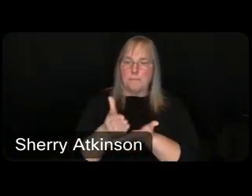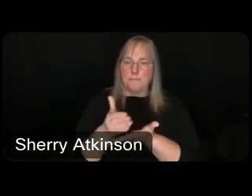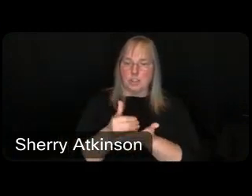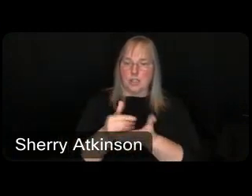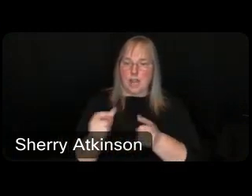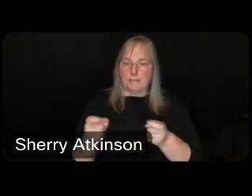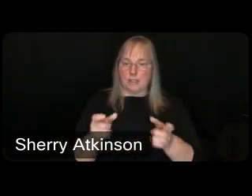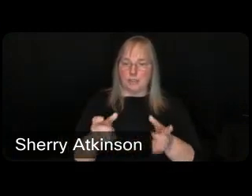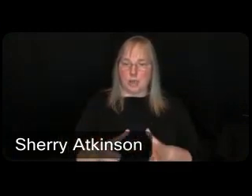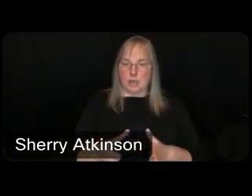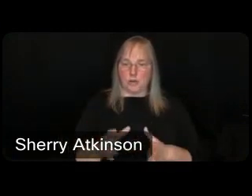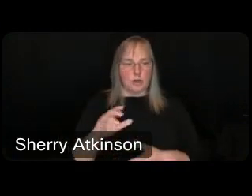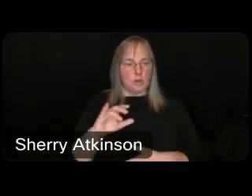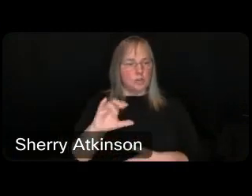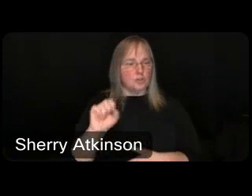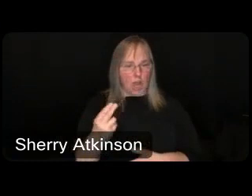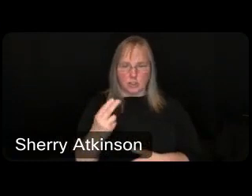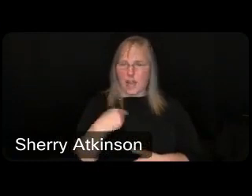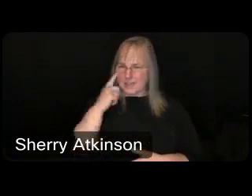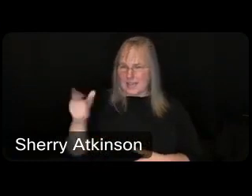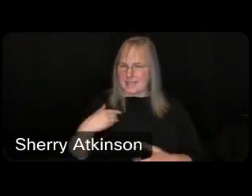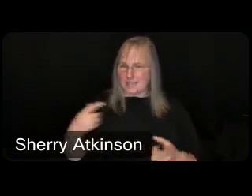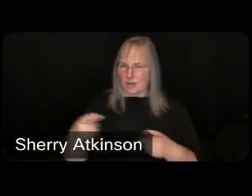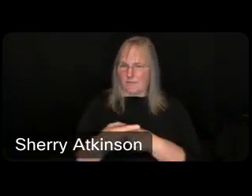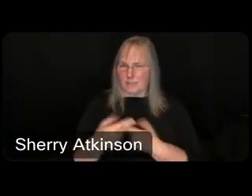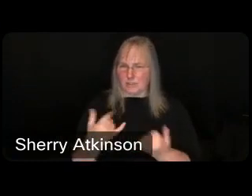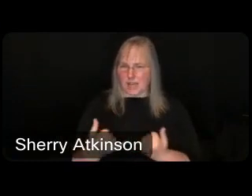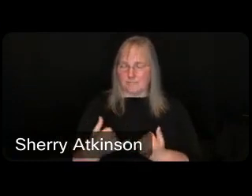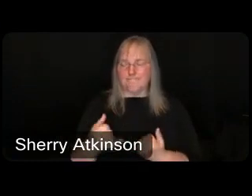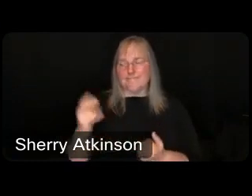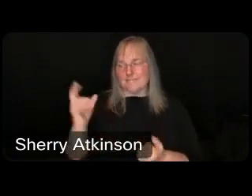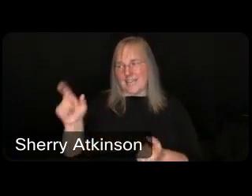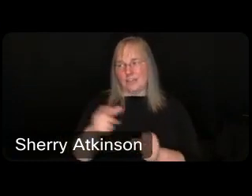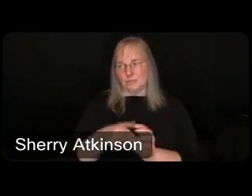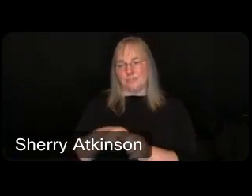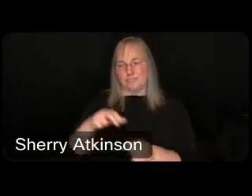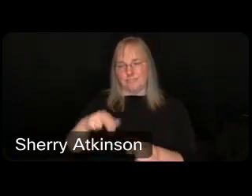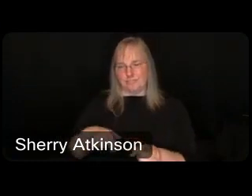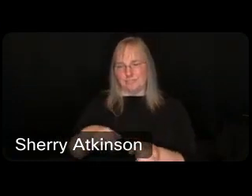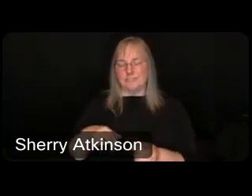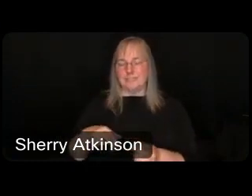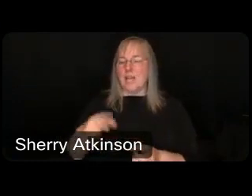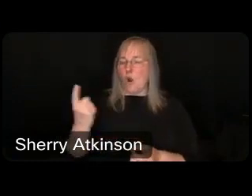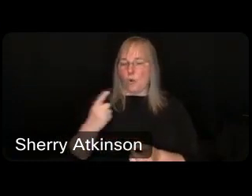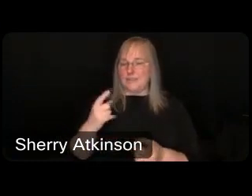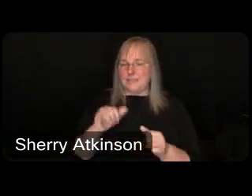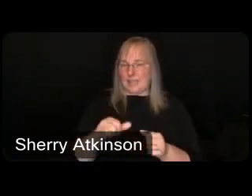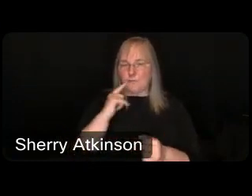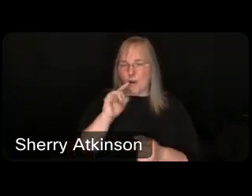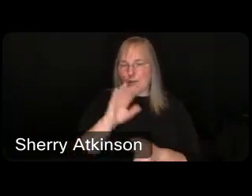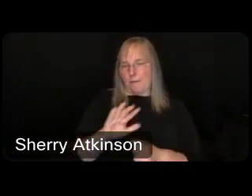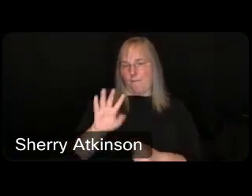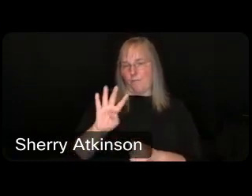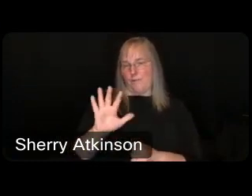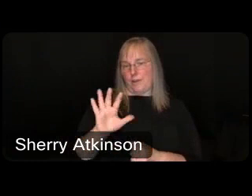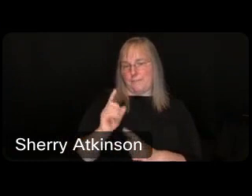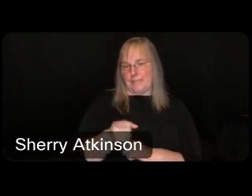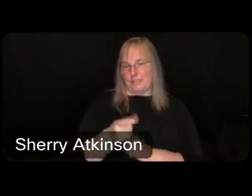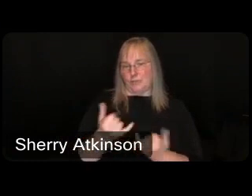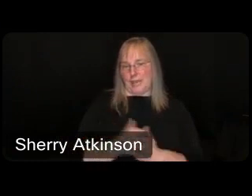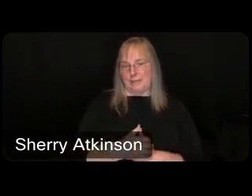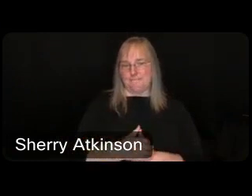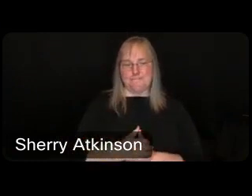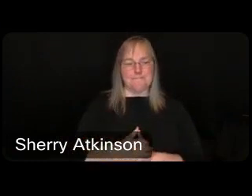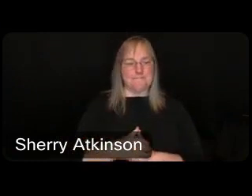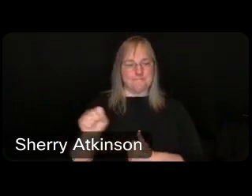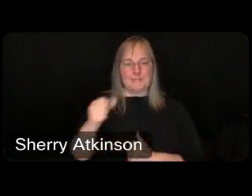think he has a conflict today. Stepped off. He had to step off, I think. Yeah, he only could be on for about 45 minutes today. Yeah. Thank